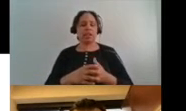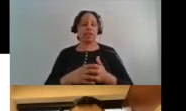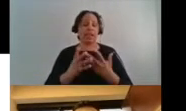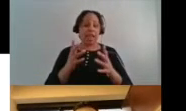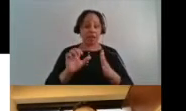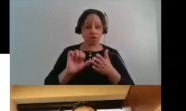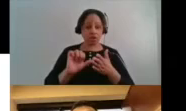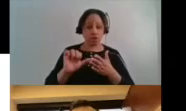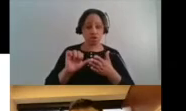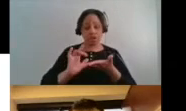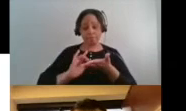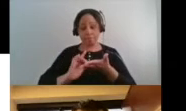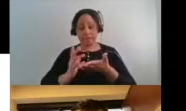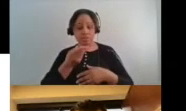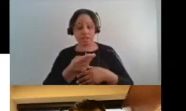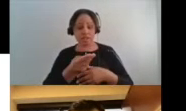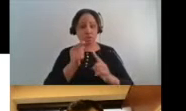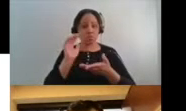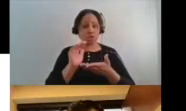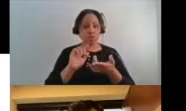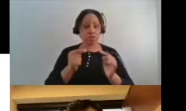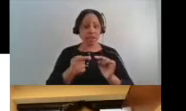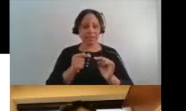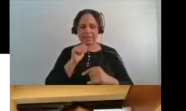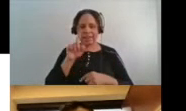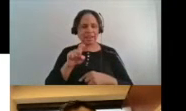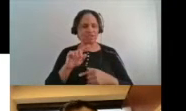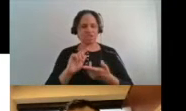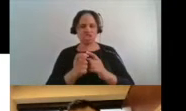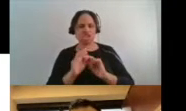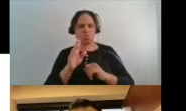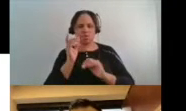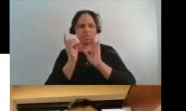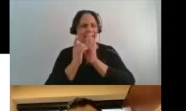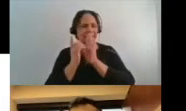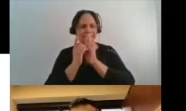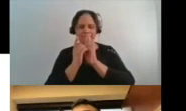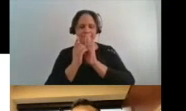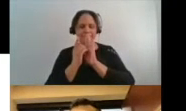surgery. You don't have to change your diet much, and your activity is only restricted in the